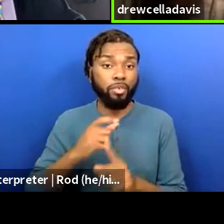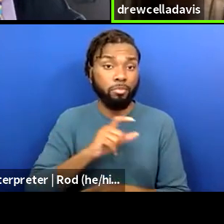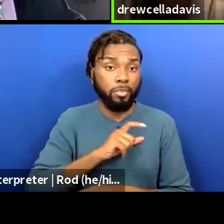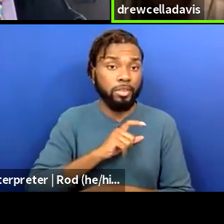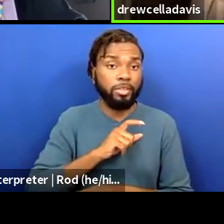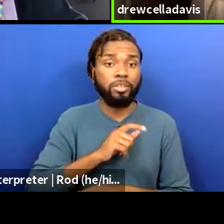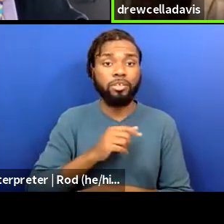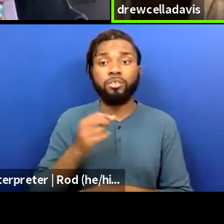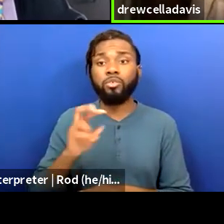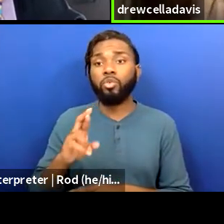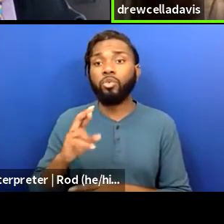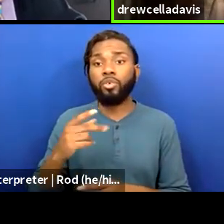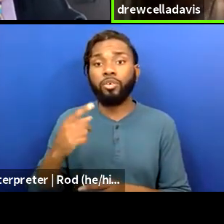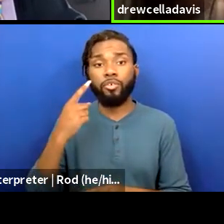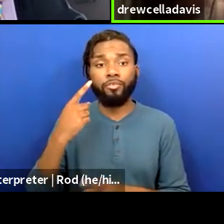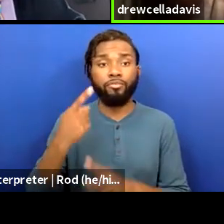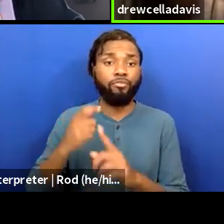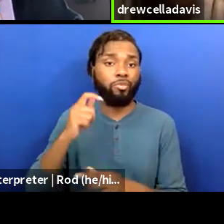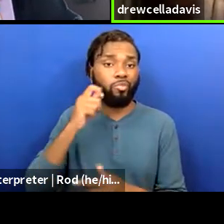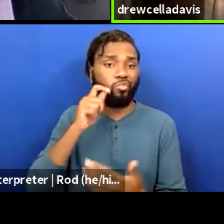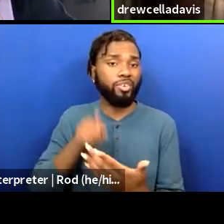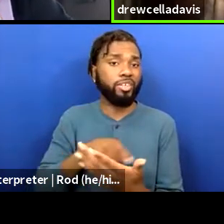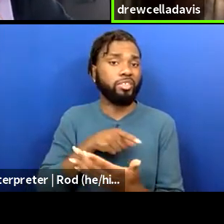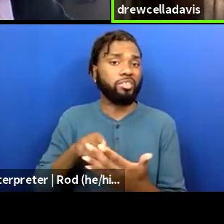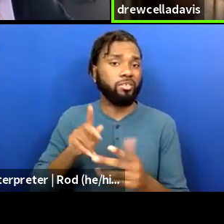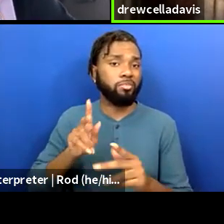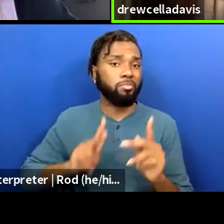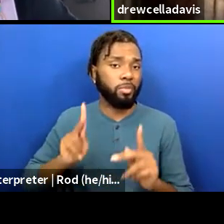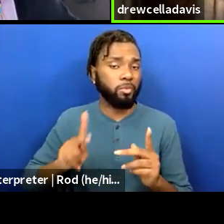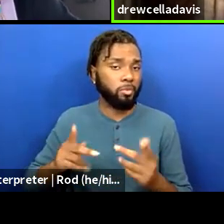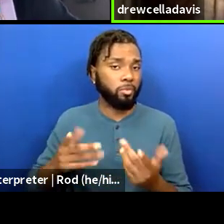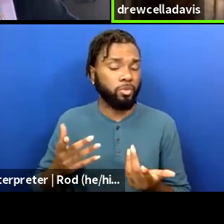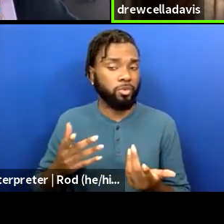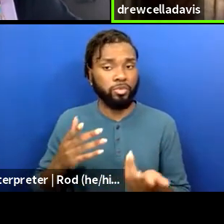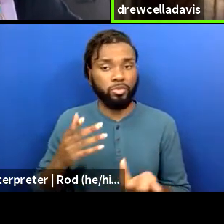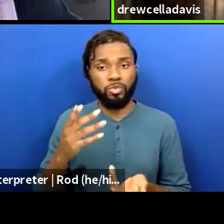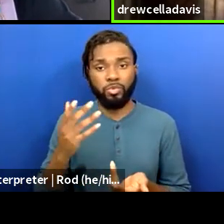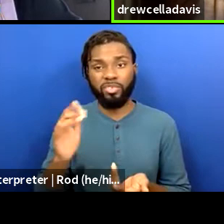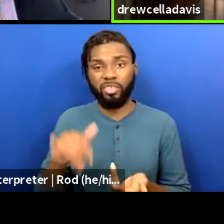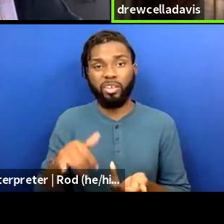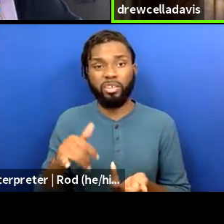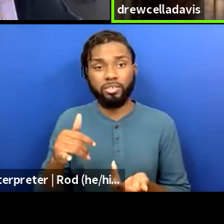or racist people. So, I mean, it's a way for us to,